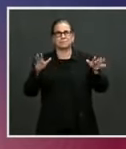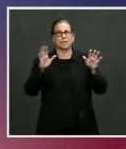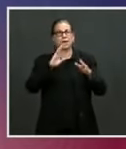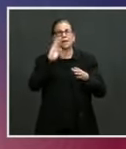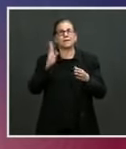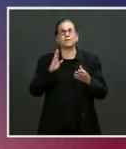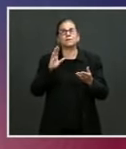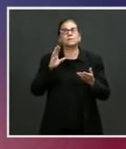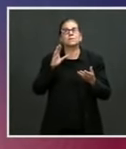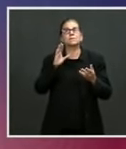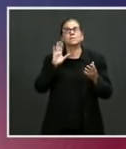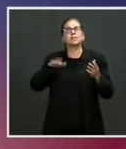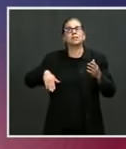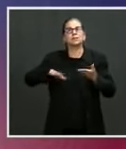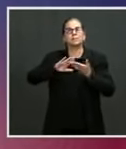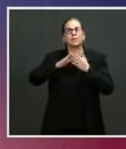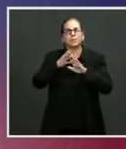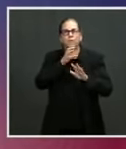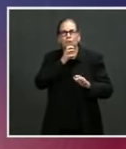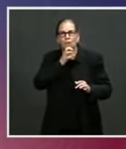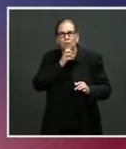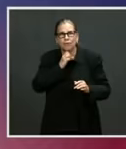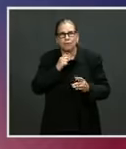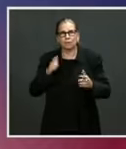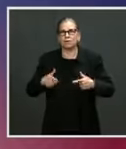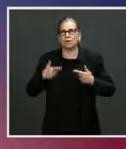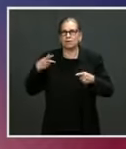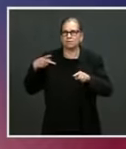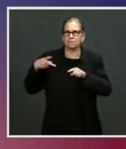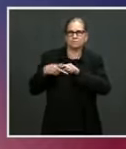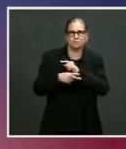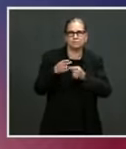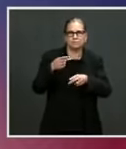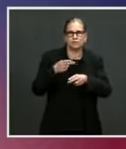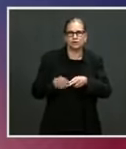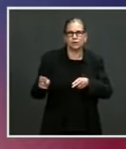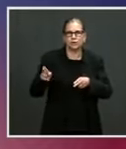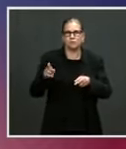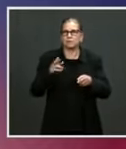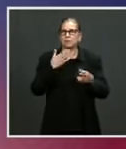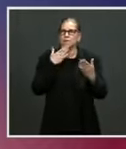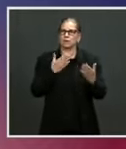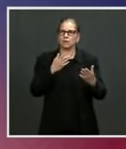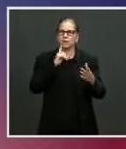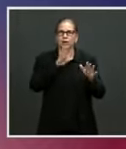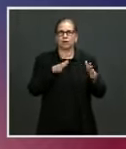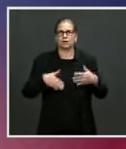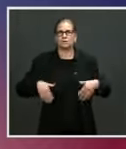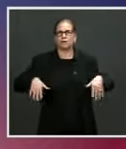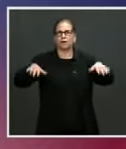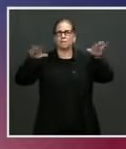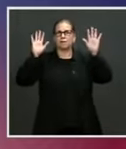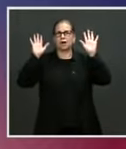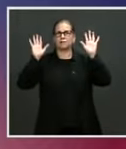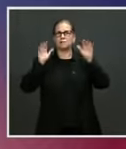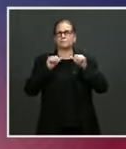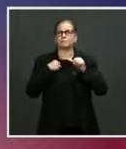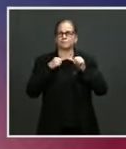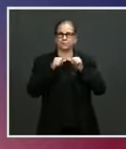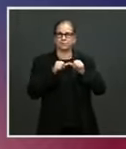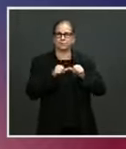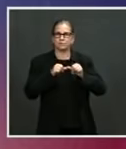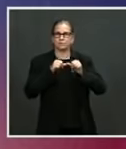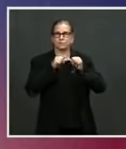us thank them for their sacrifice as it continues to be our blessing, and their bravery